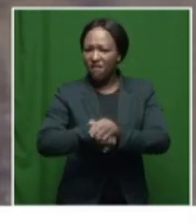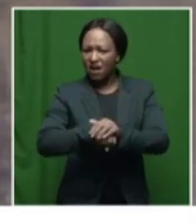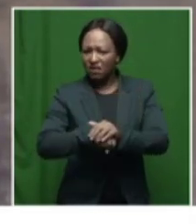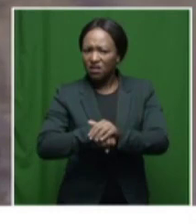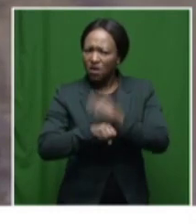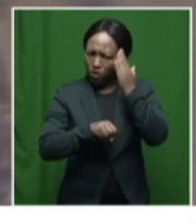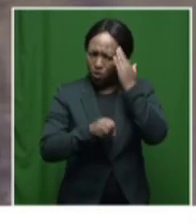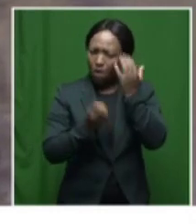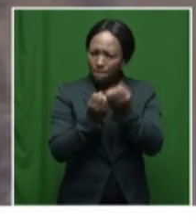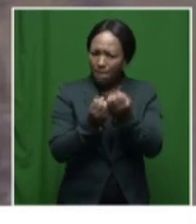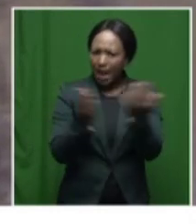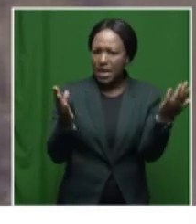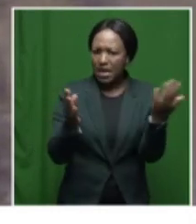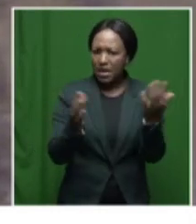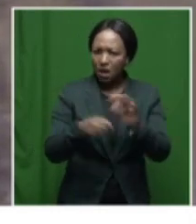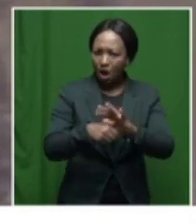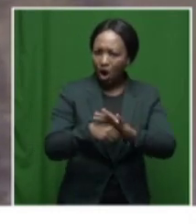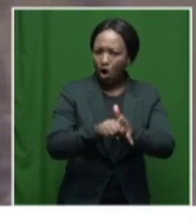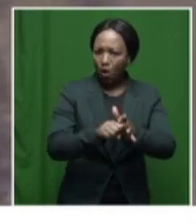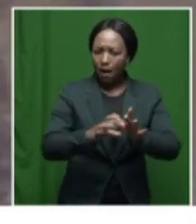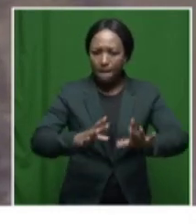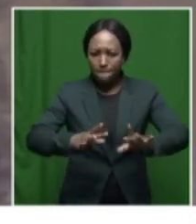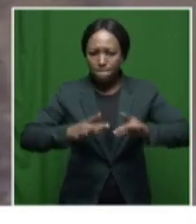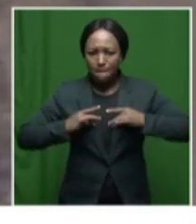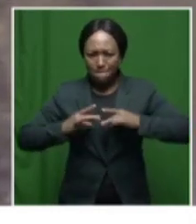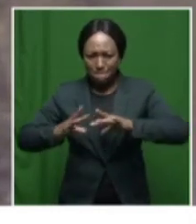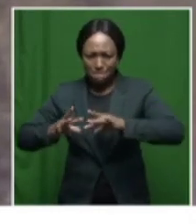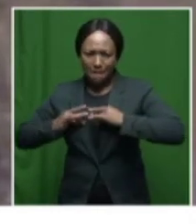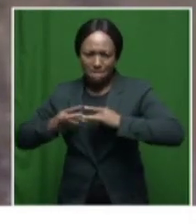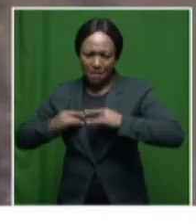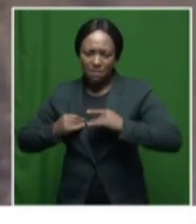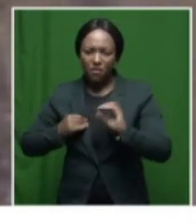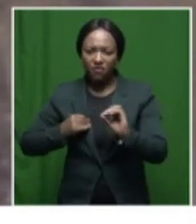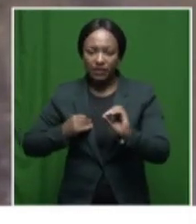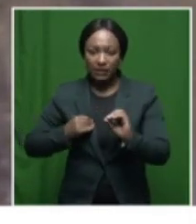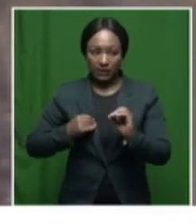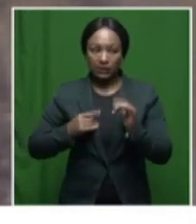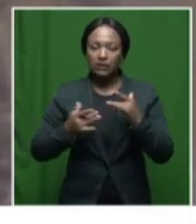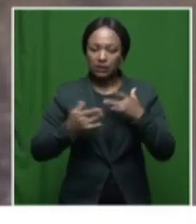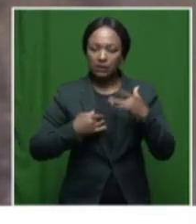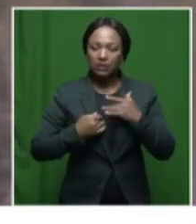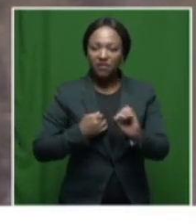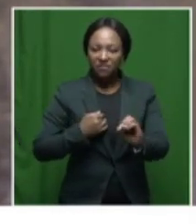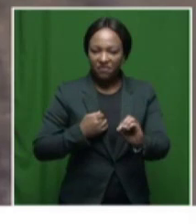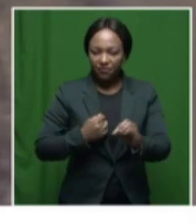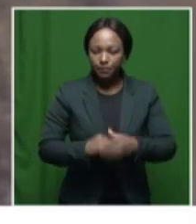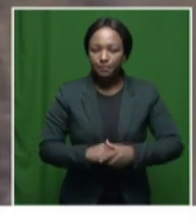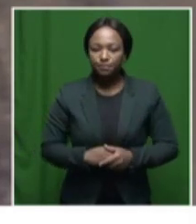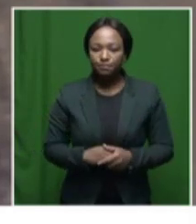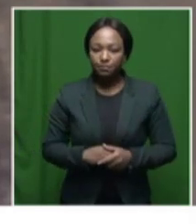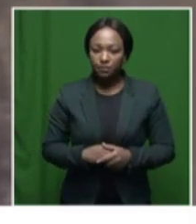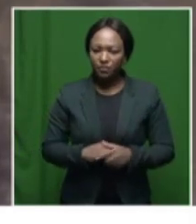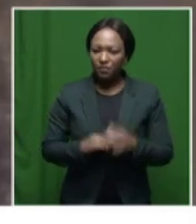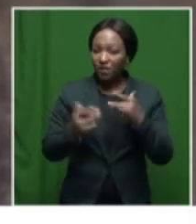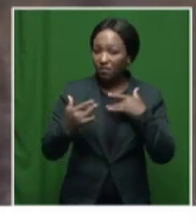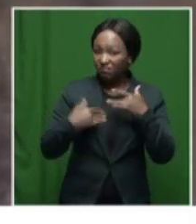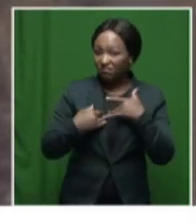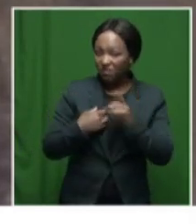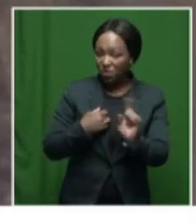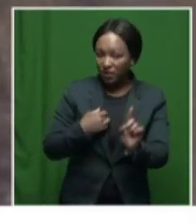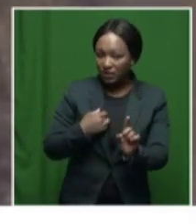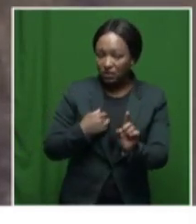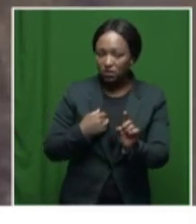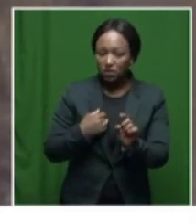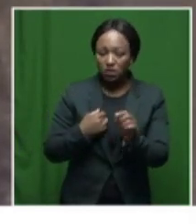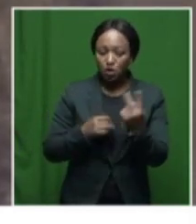of people who are now positive. So there's a matter of concern for sure. And what concerns is that by 2